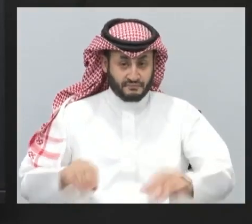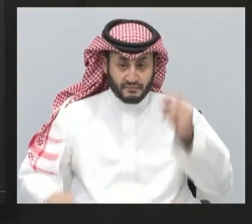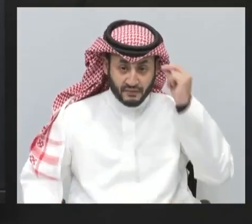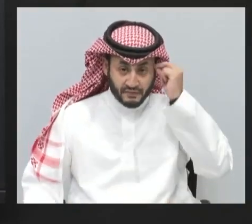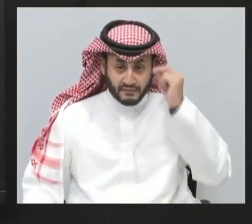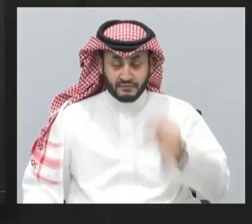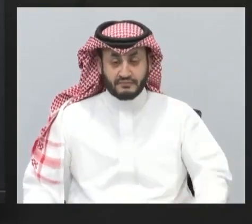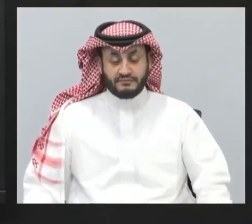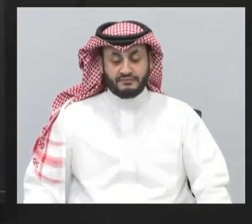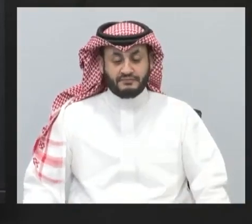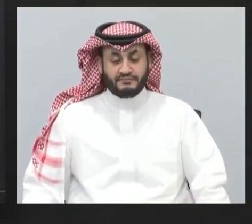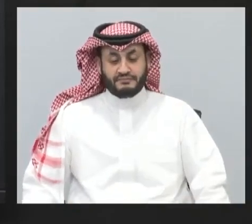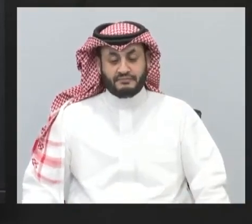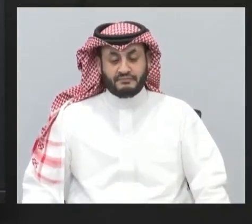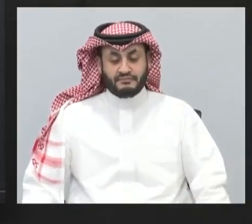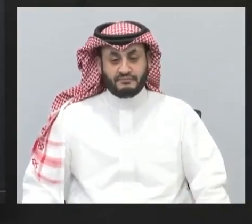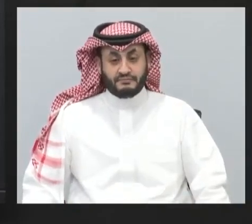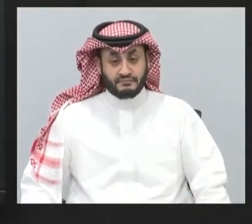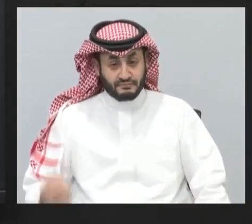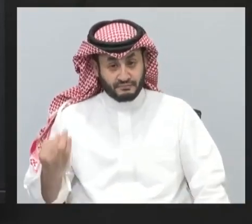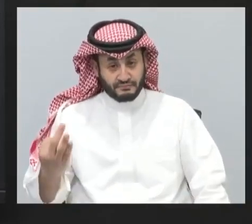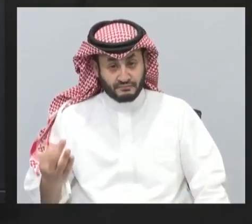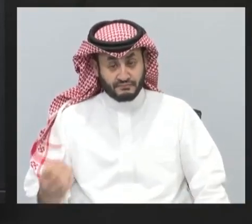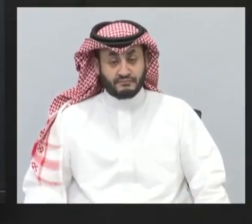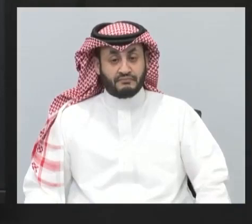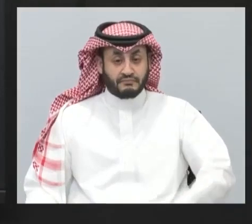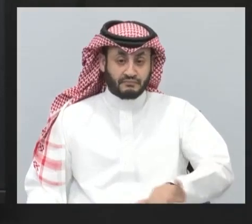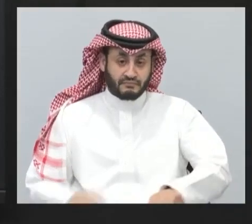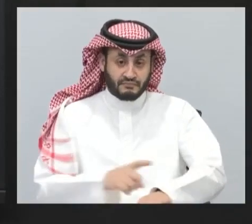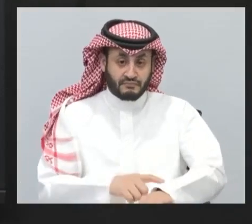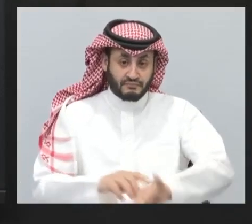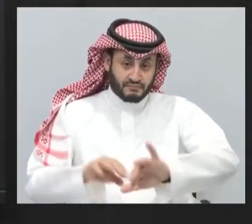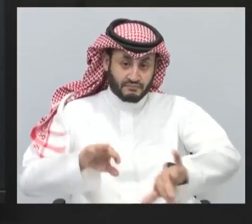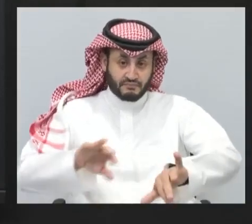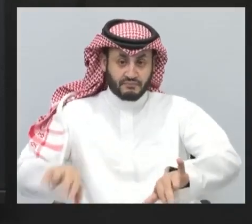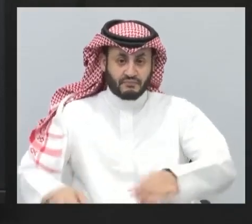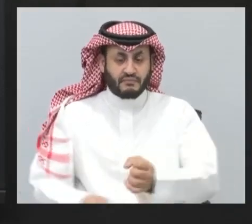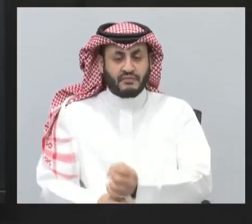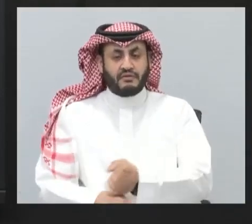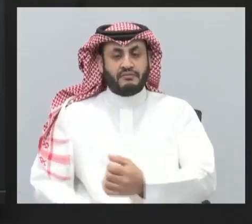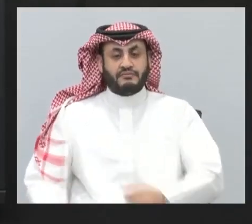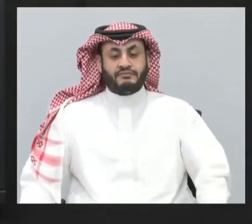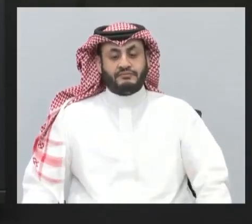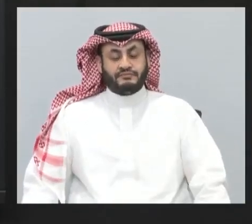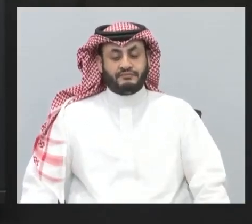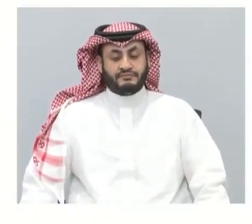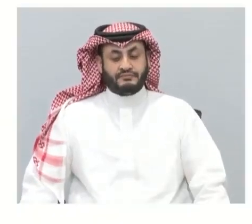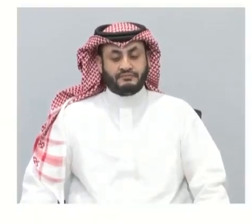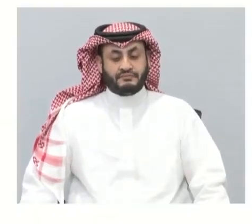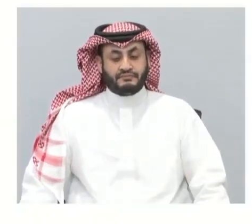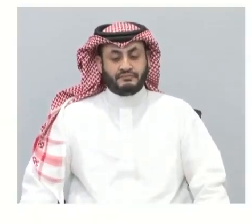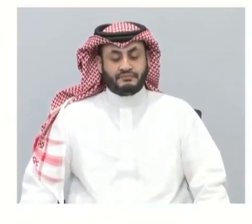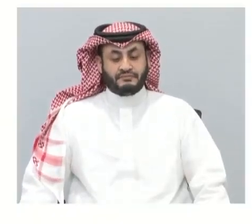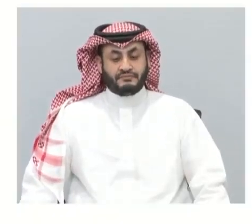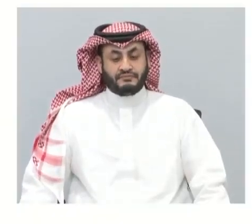the number. So focus number or time, progressive, simple or progressive.